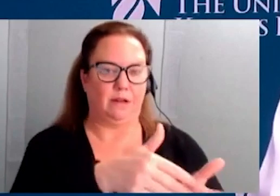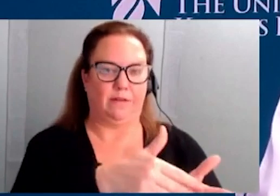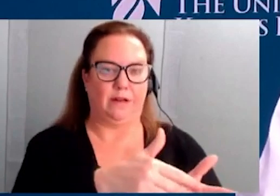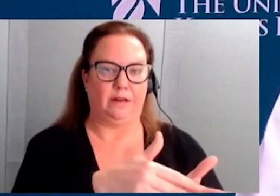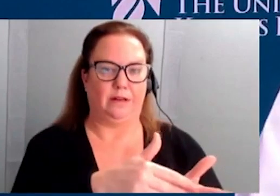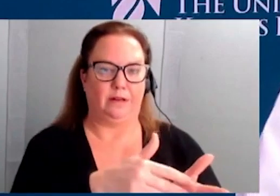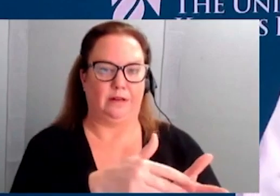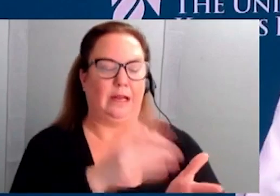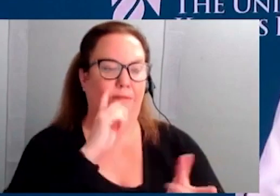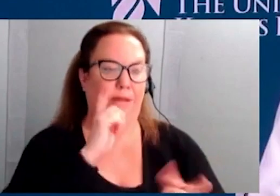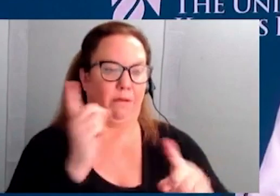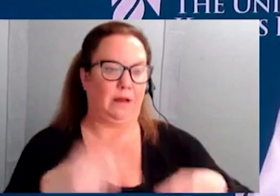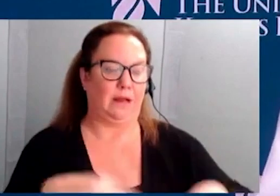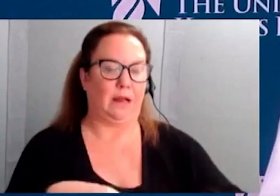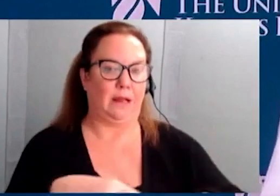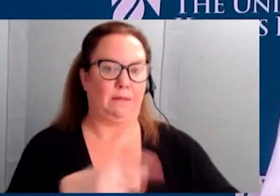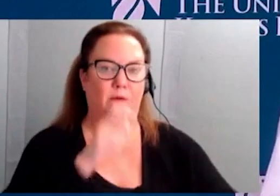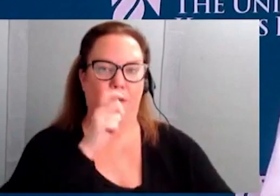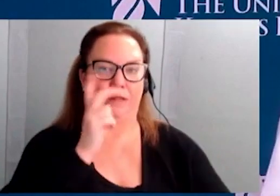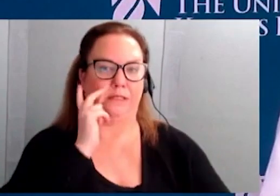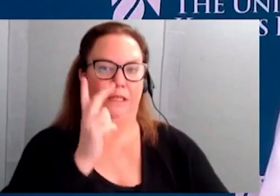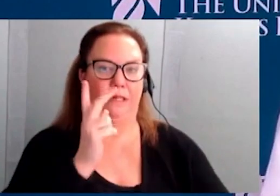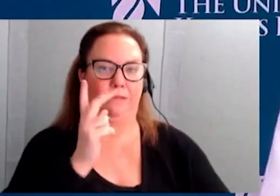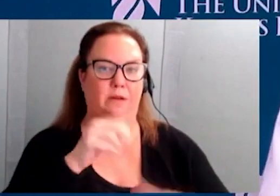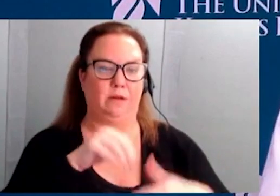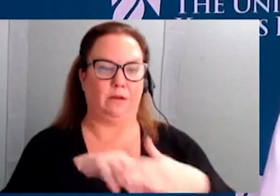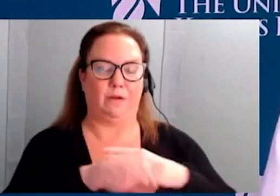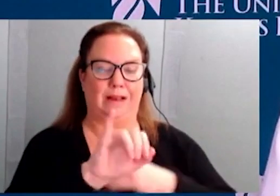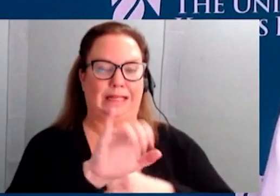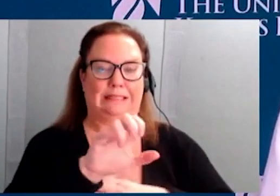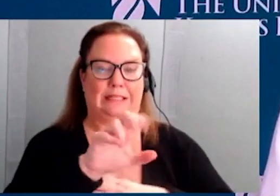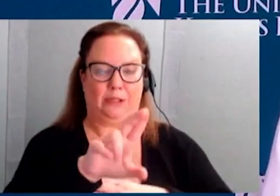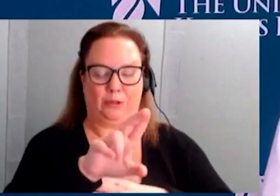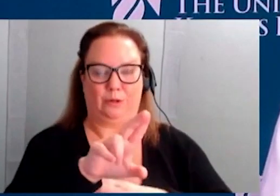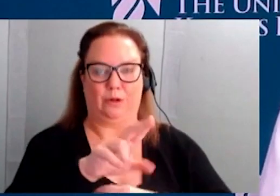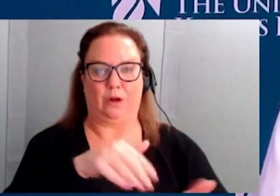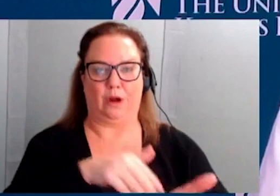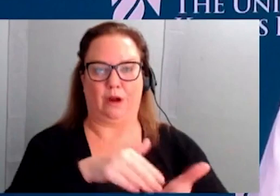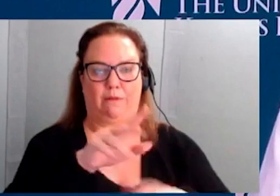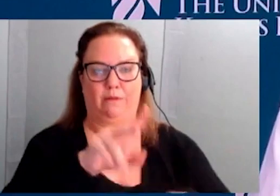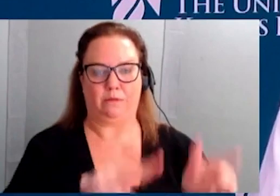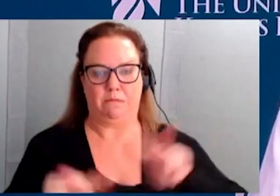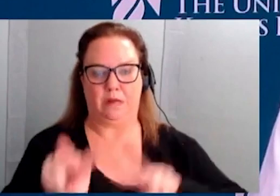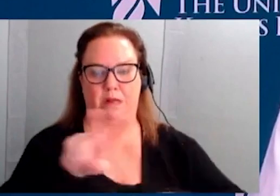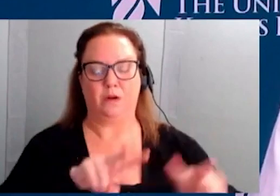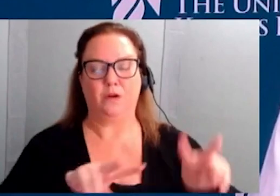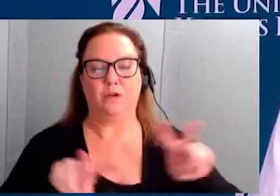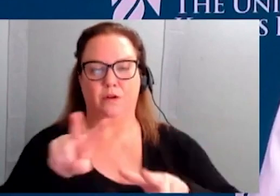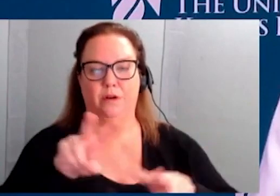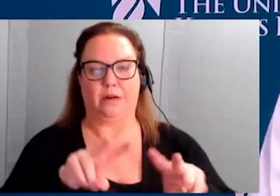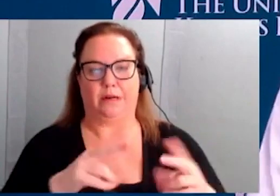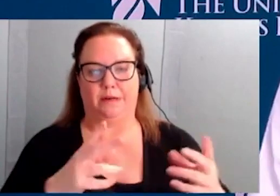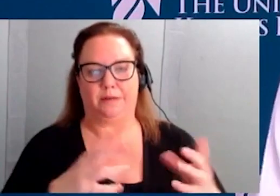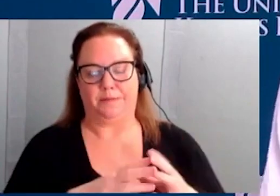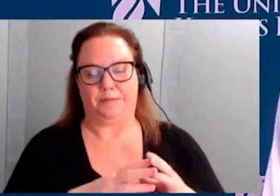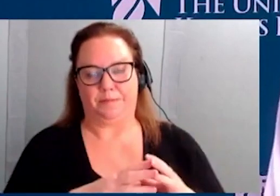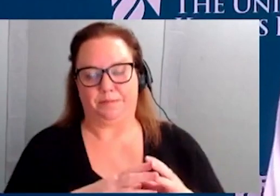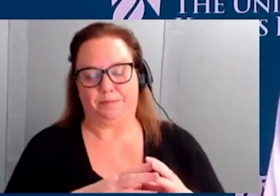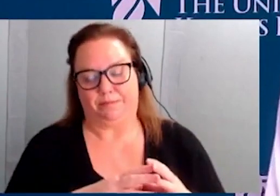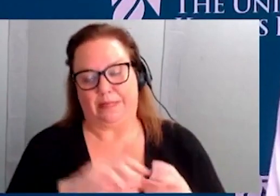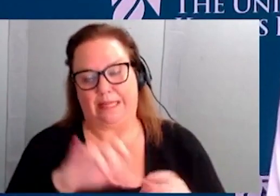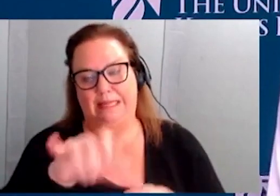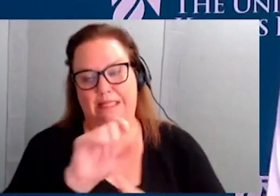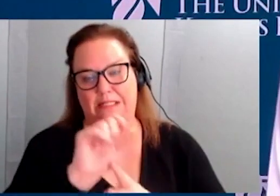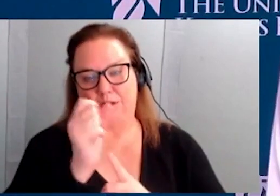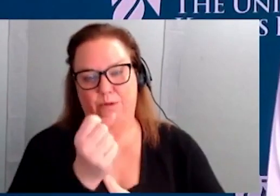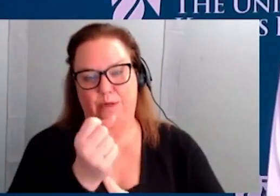to get admitted, we're not seeing them have to go to the ICU. It's oftentimes just monitoring closely. But, you know, in that situation, I